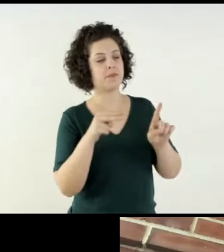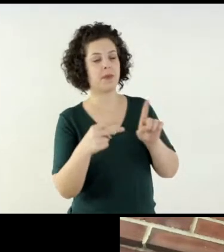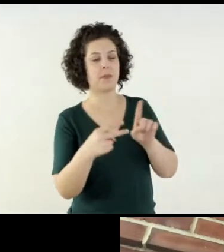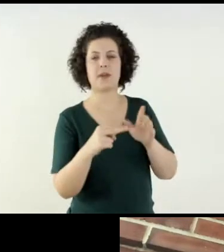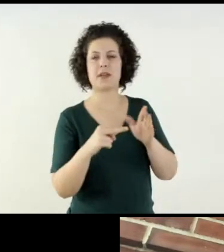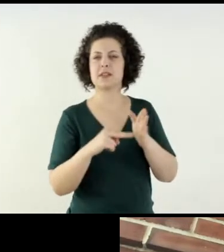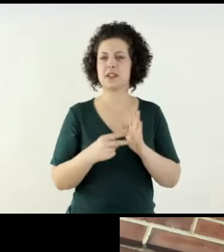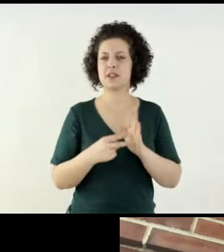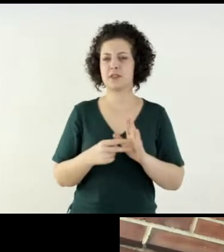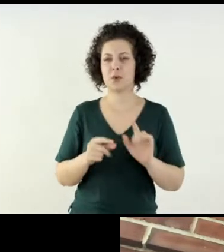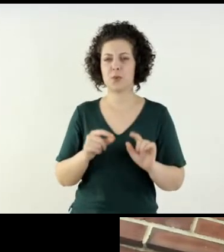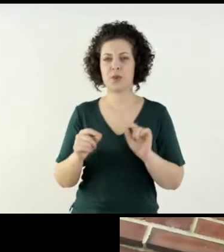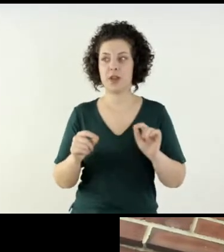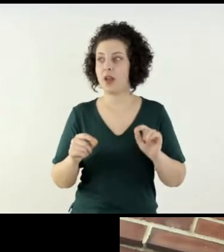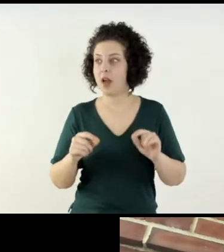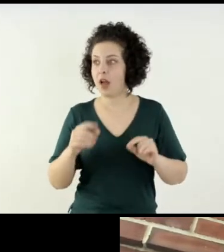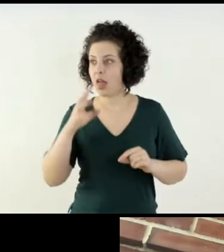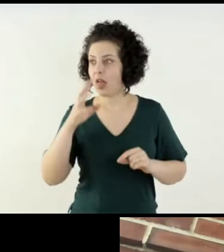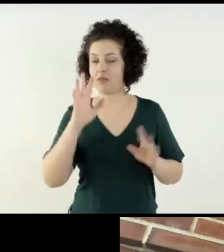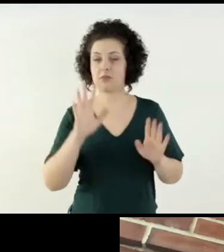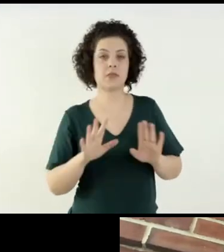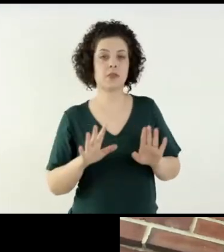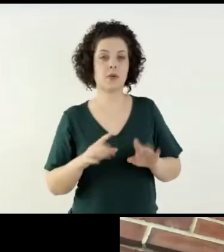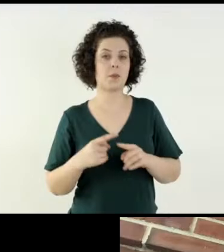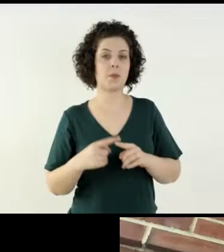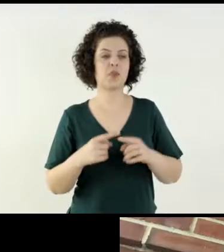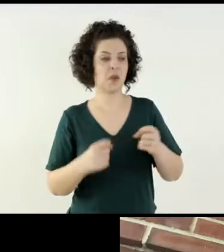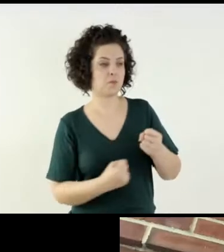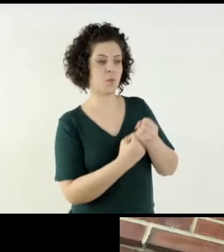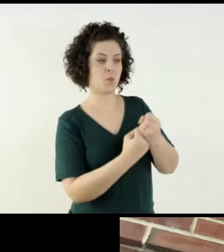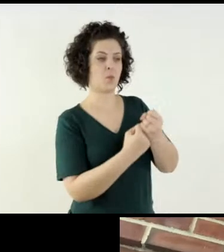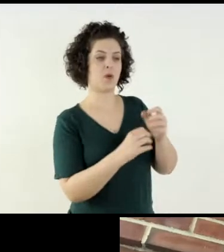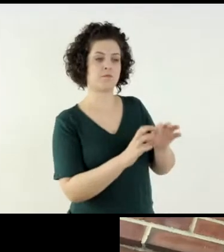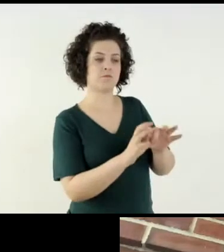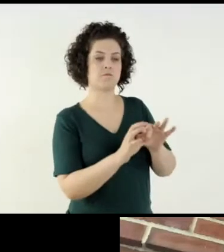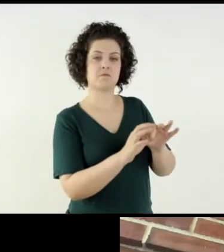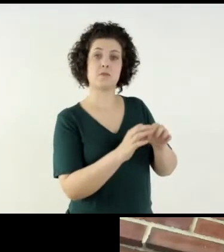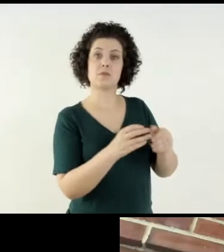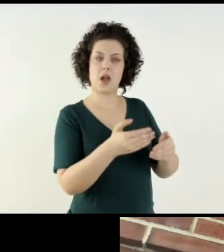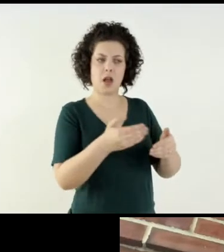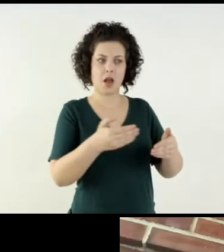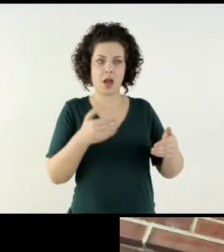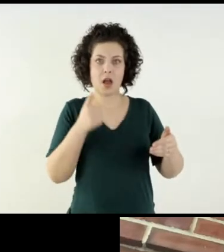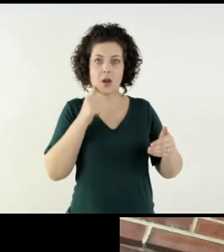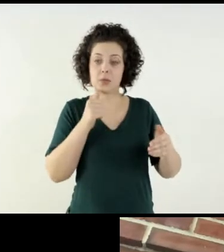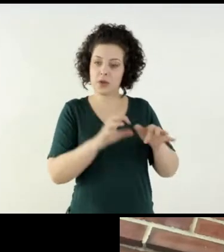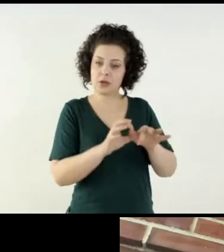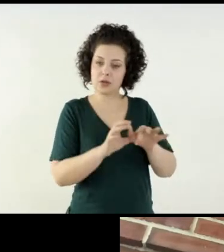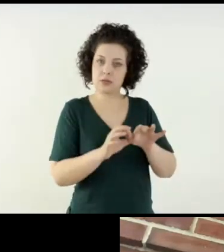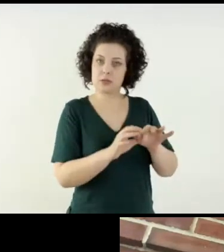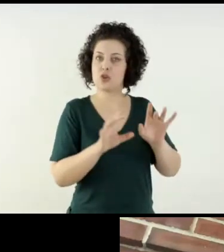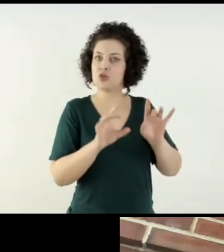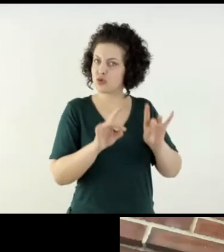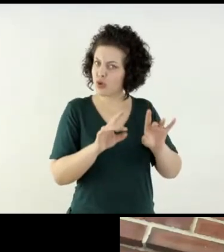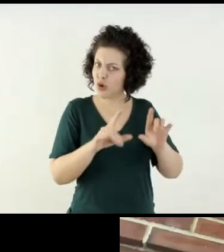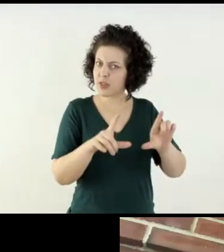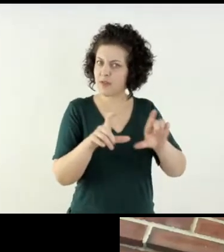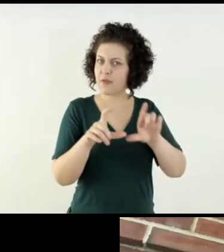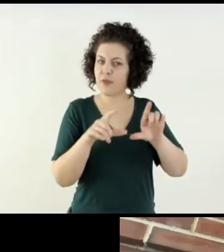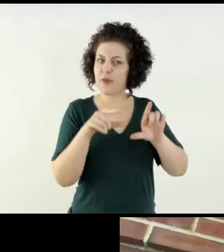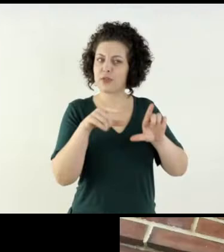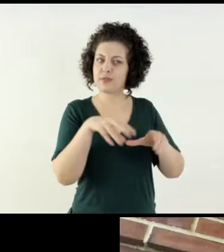women's early engagement, and now to link it back to photography, but their engagement with and access to